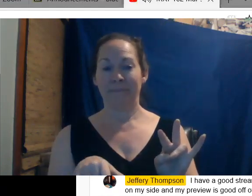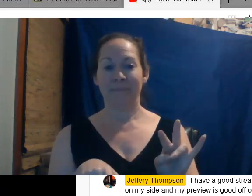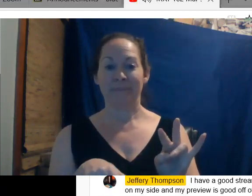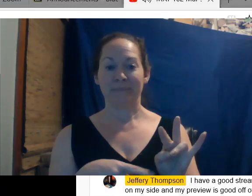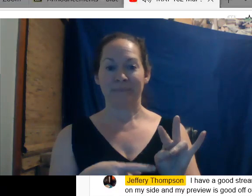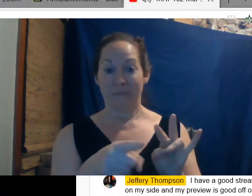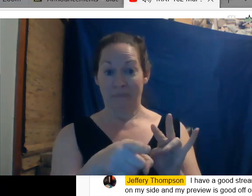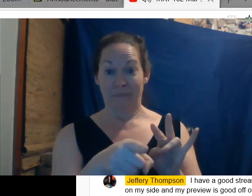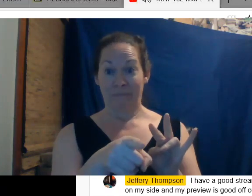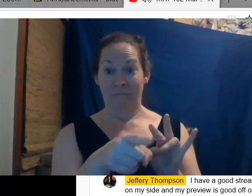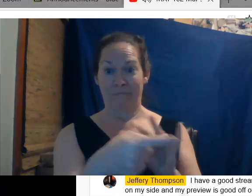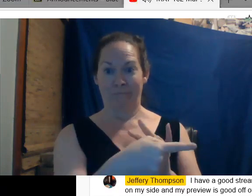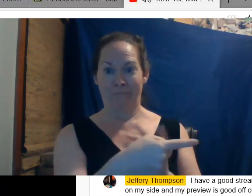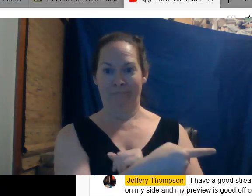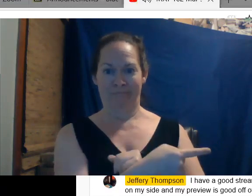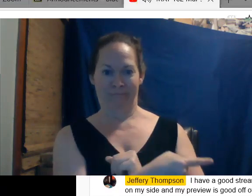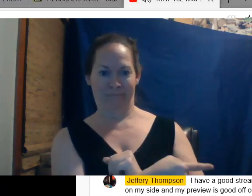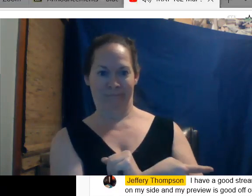7.